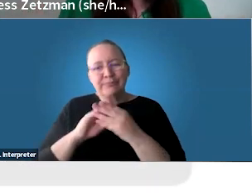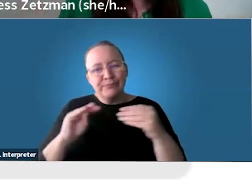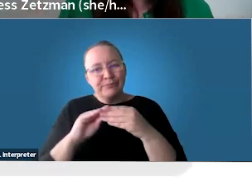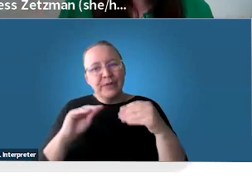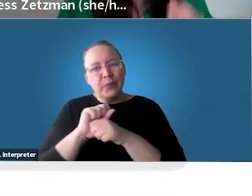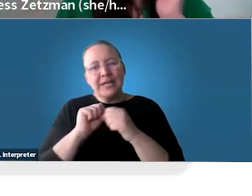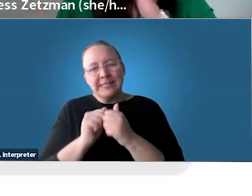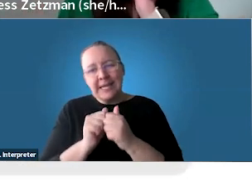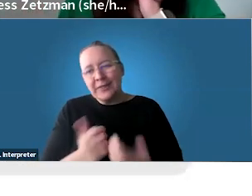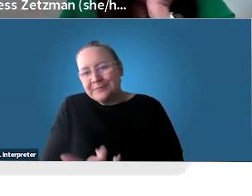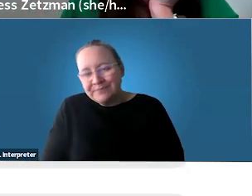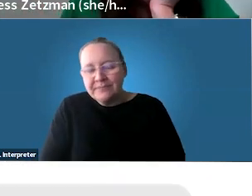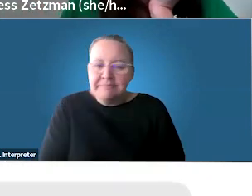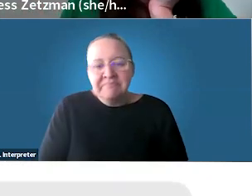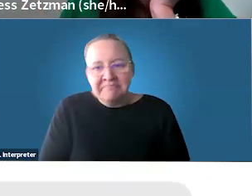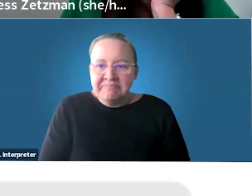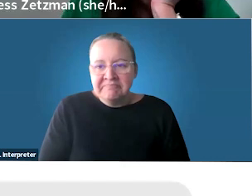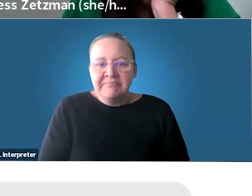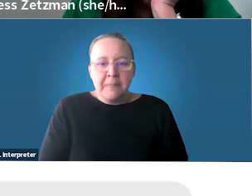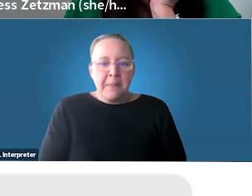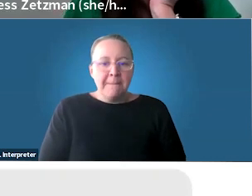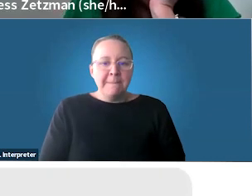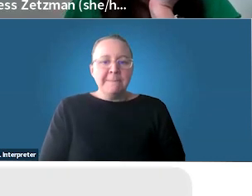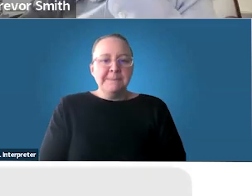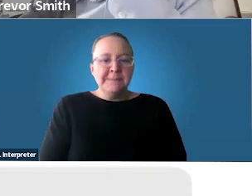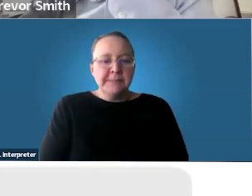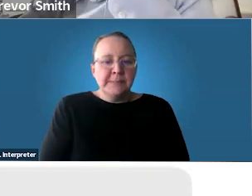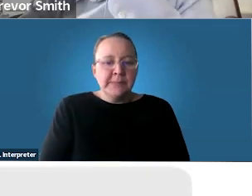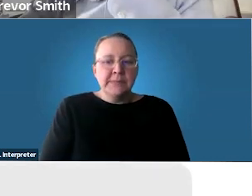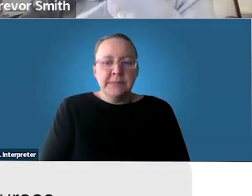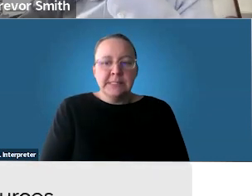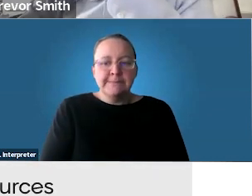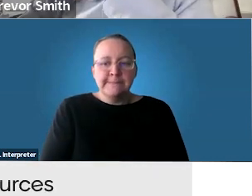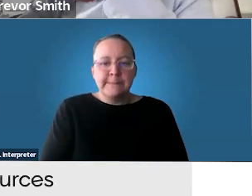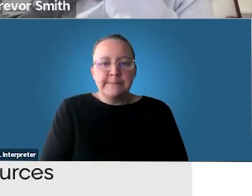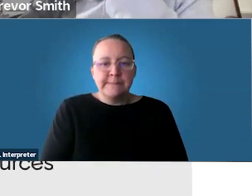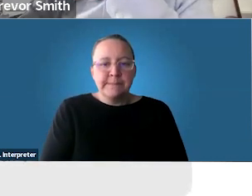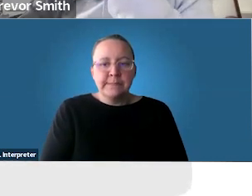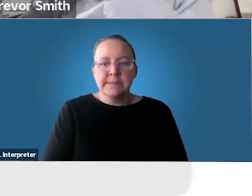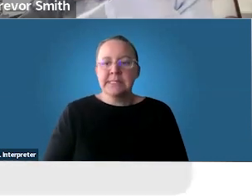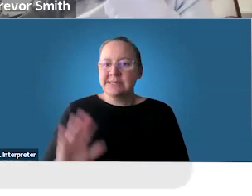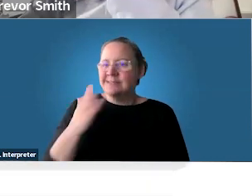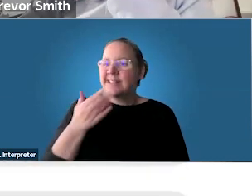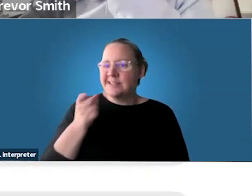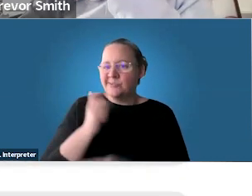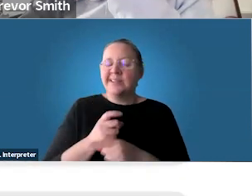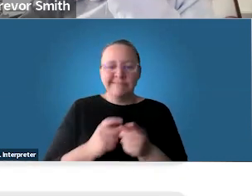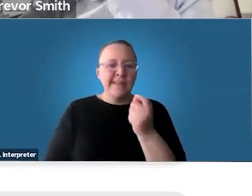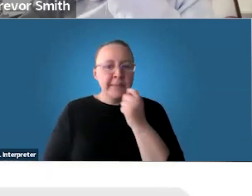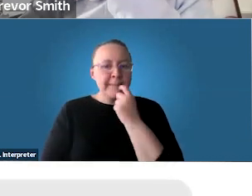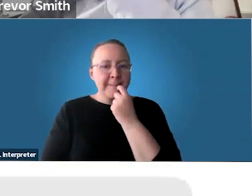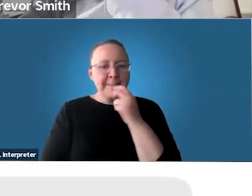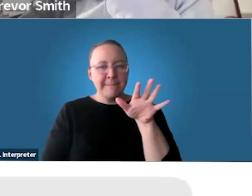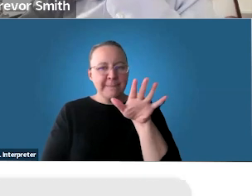working together on? So just pulling some of that out. Yeah. Yeah, thanks for that, Jessica. I think, yeah, I'm seeing a lot of